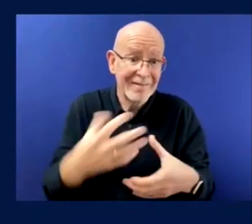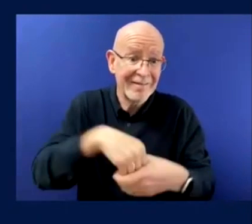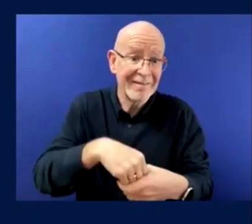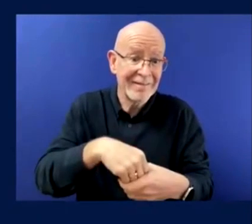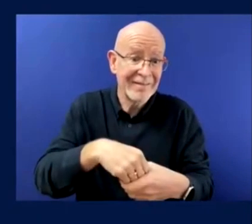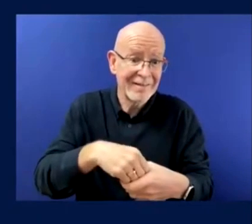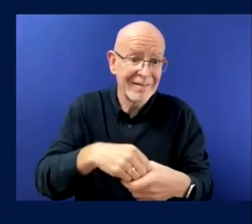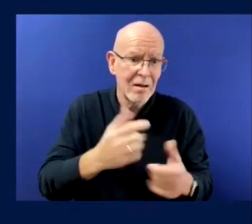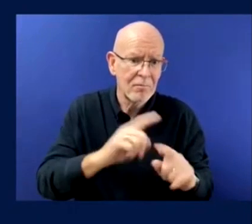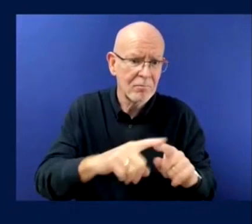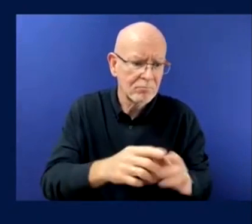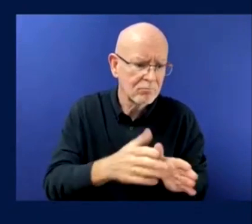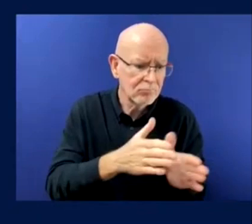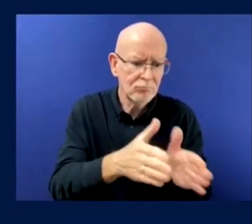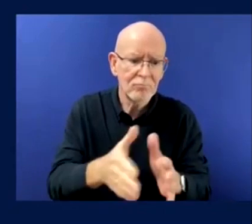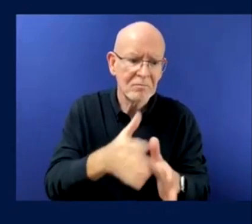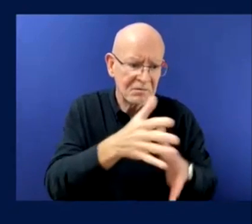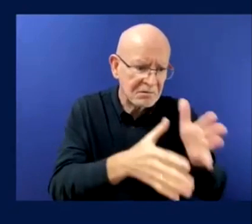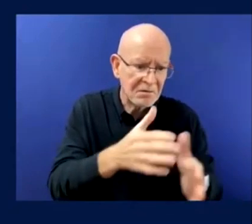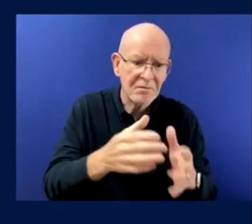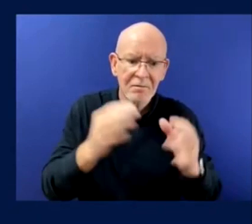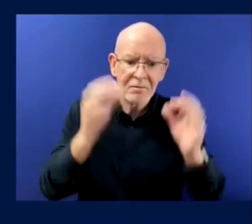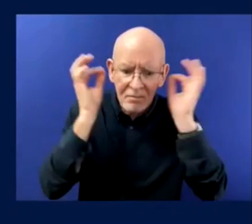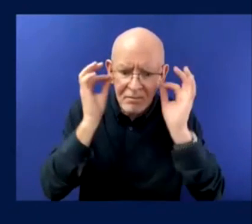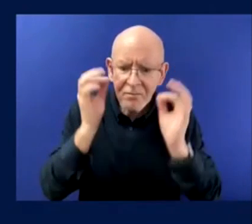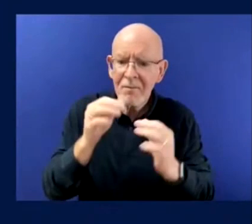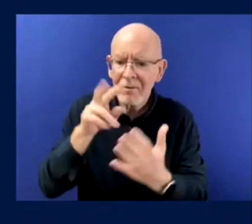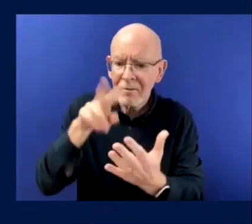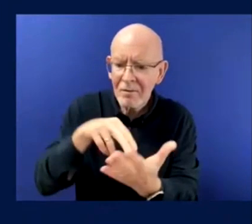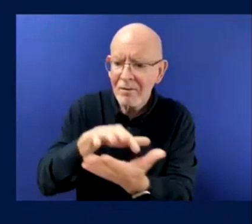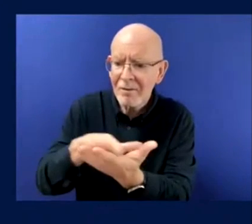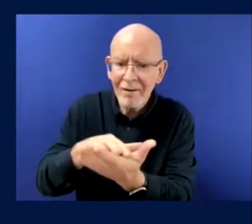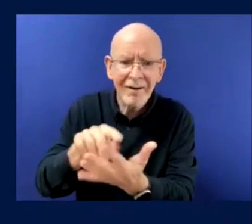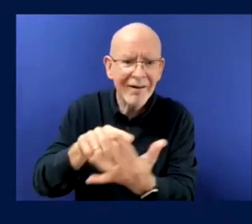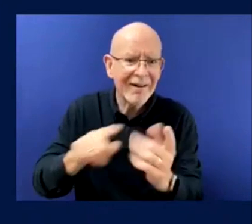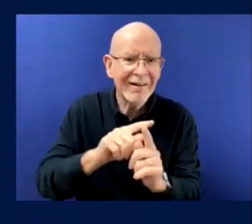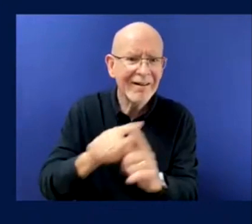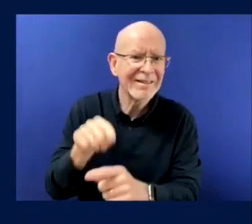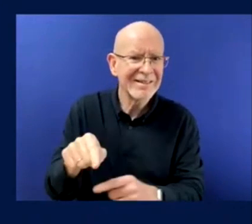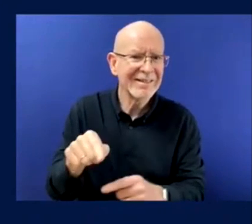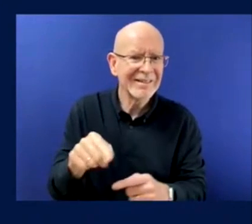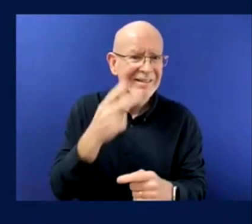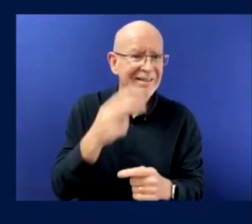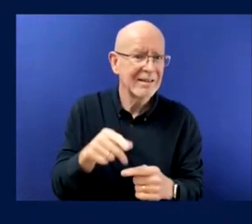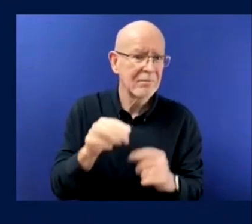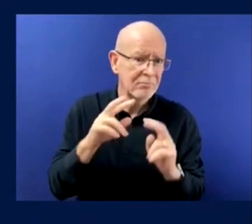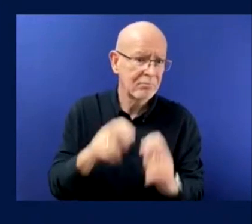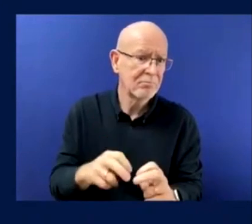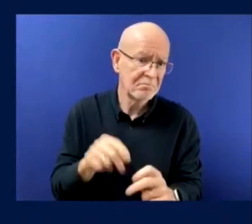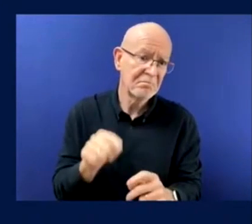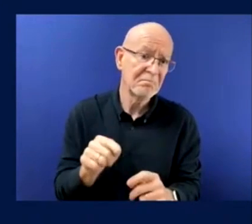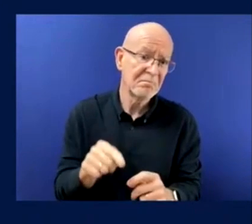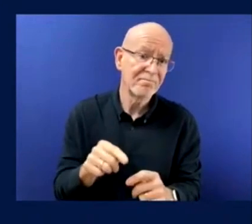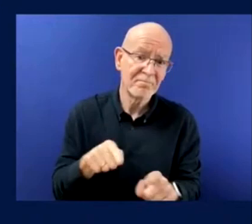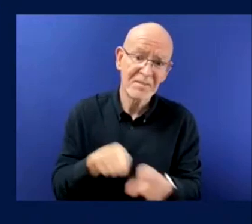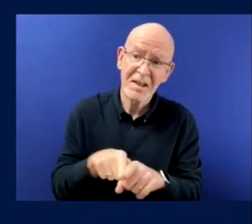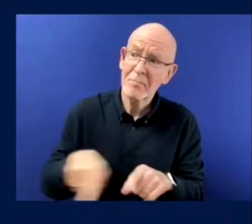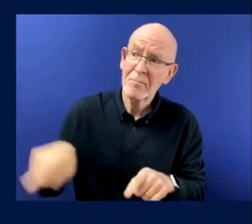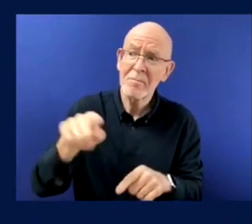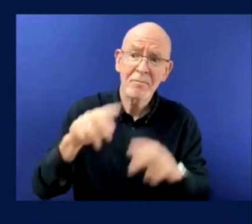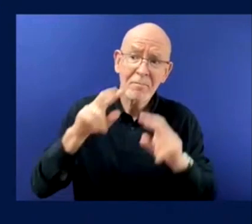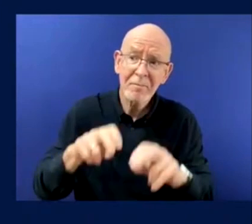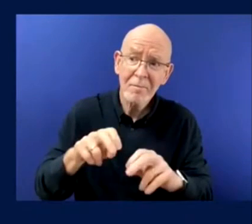information accessible. And Yanis and Paul were using this information on their club's website to help them find out information